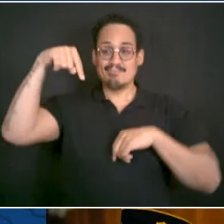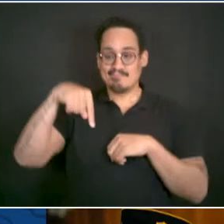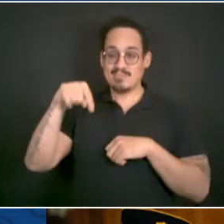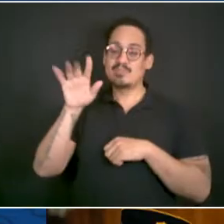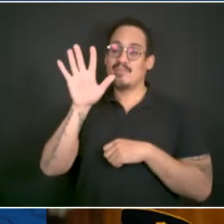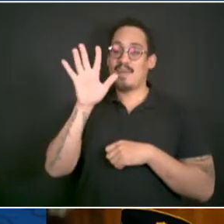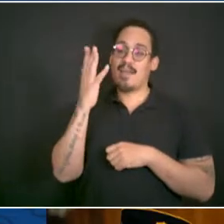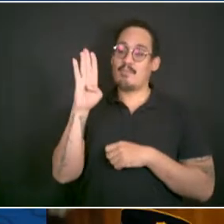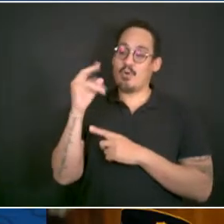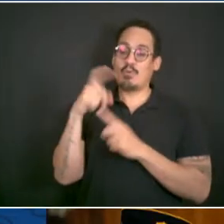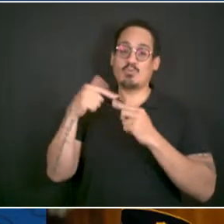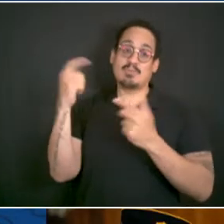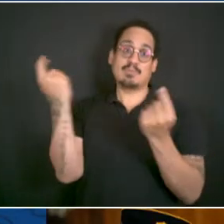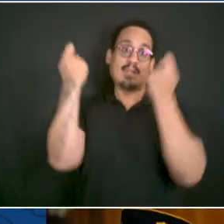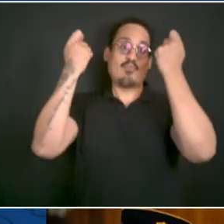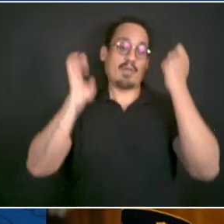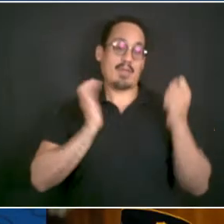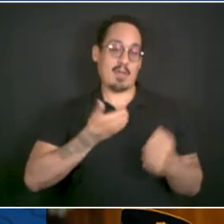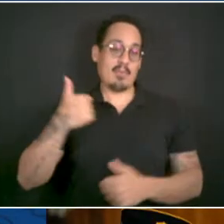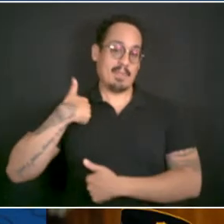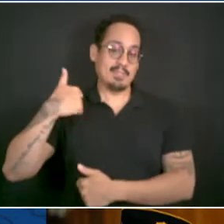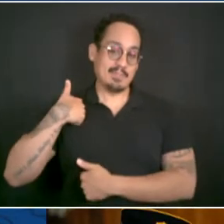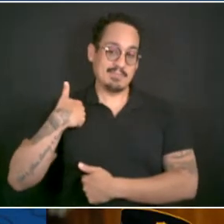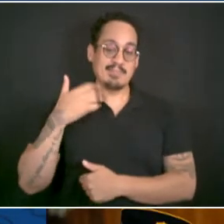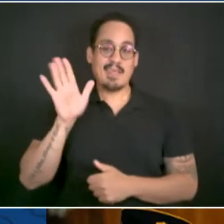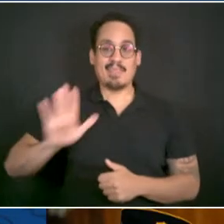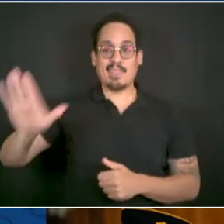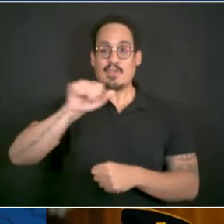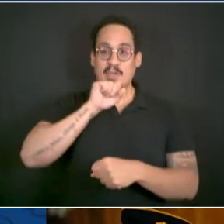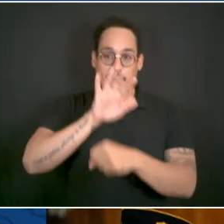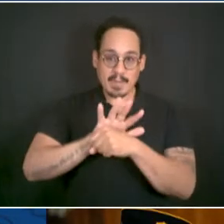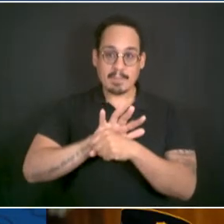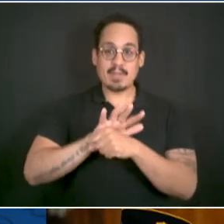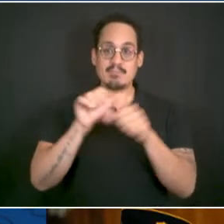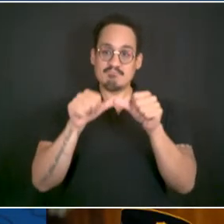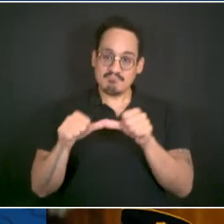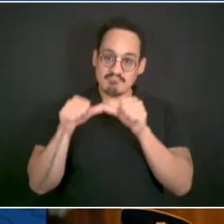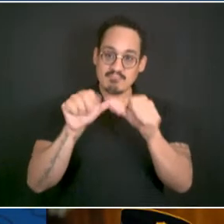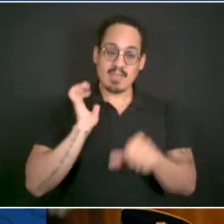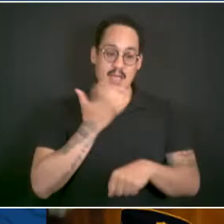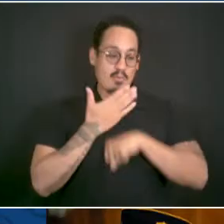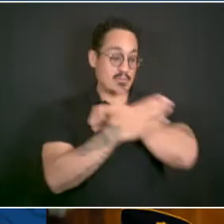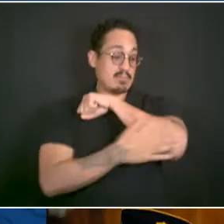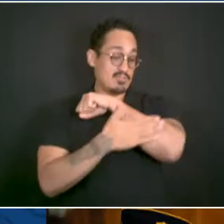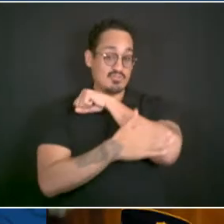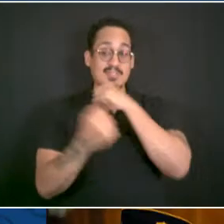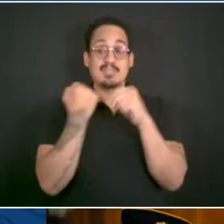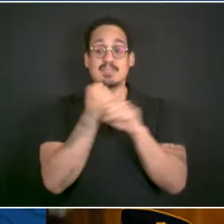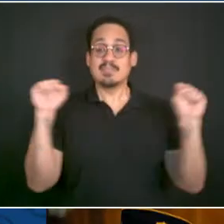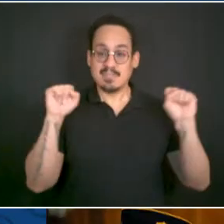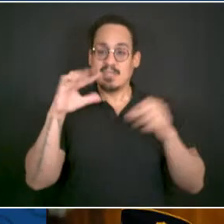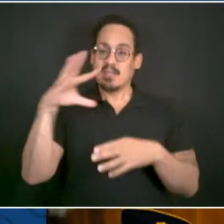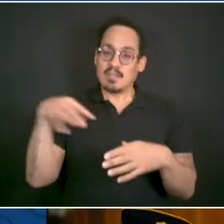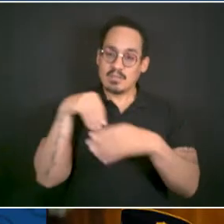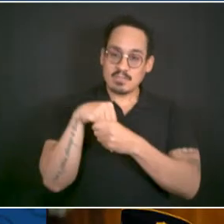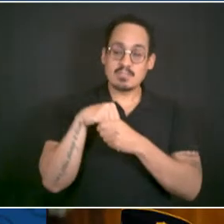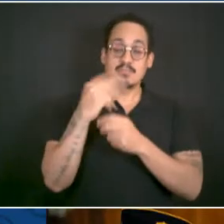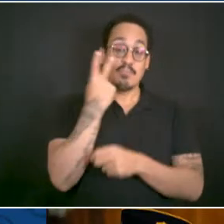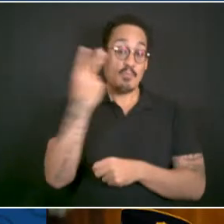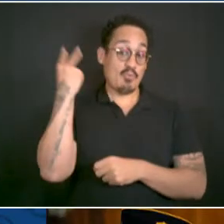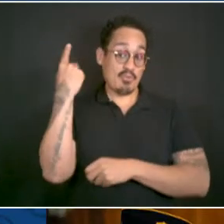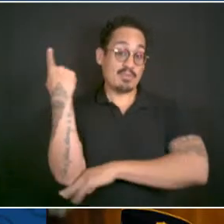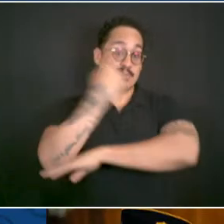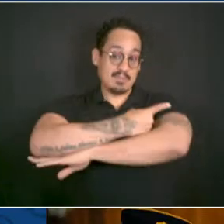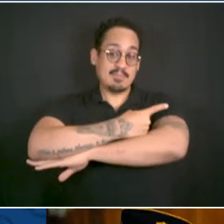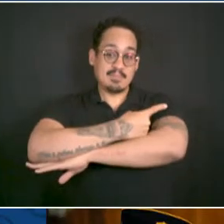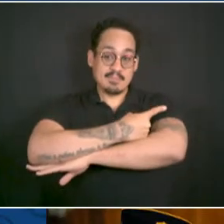our military and their commitment to keeping our country safe. And it includes Memorial Day, when